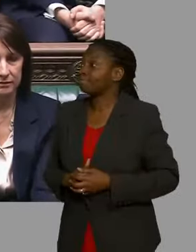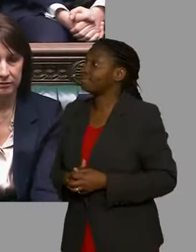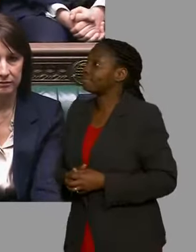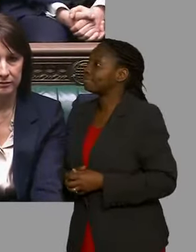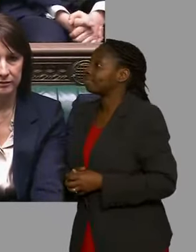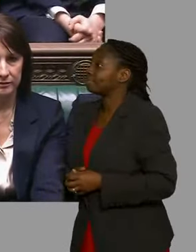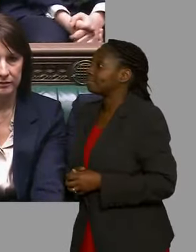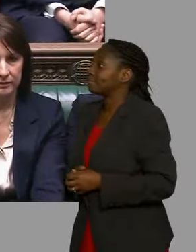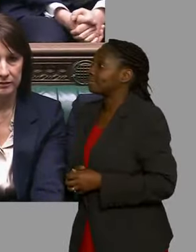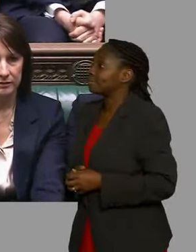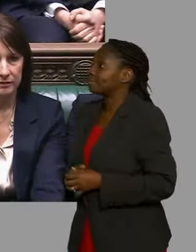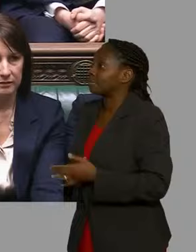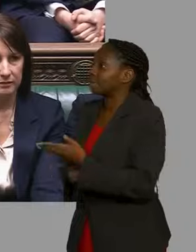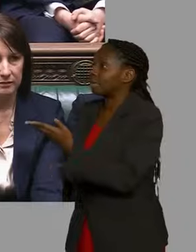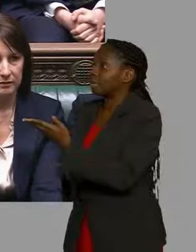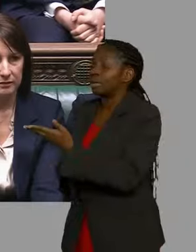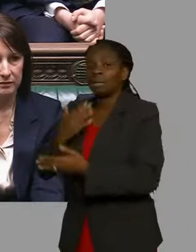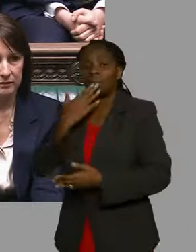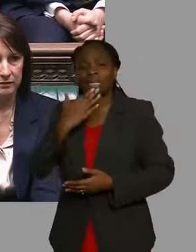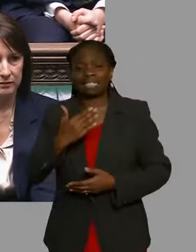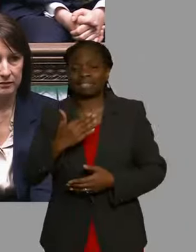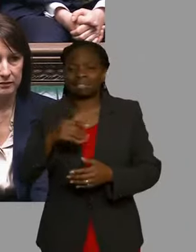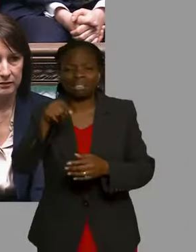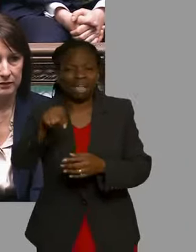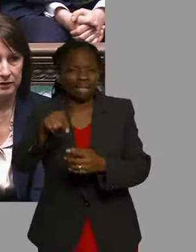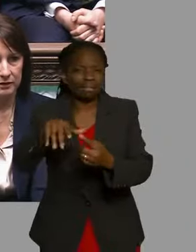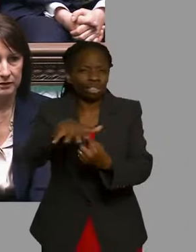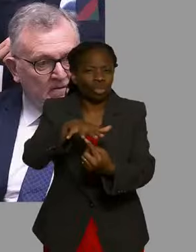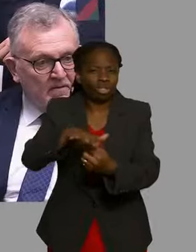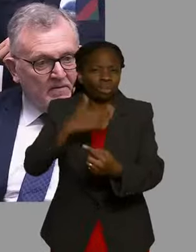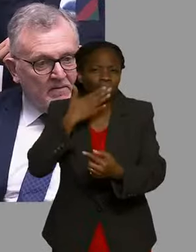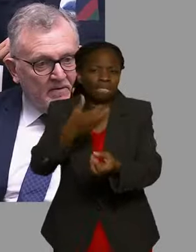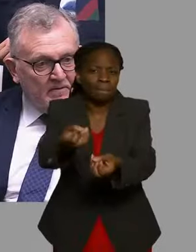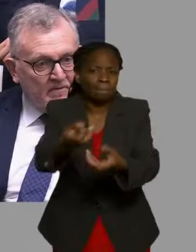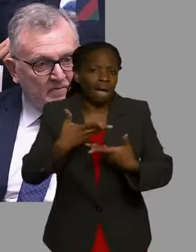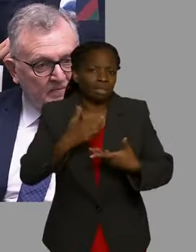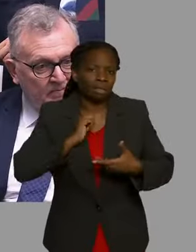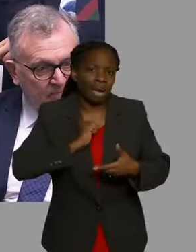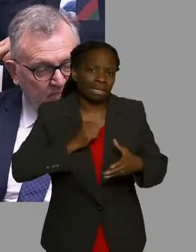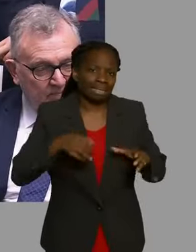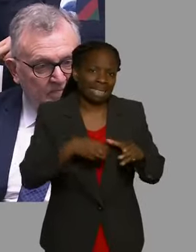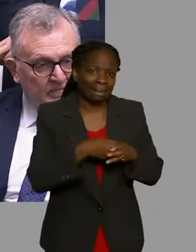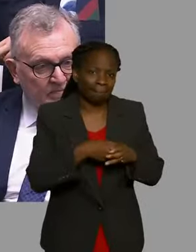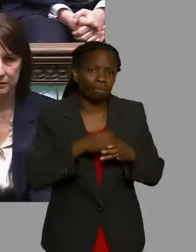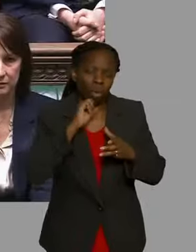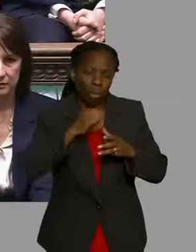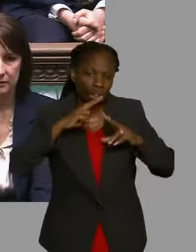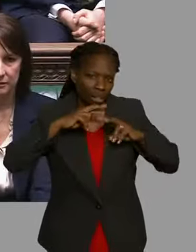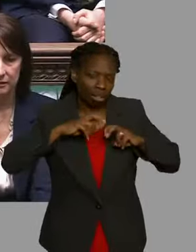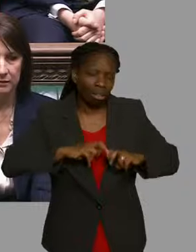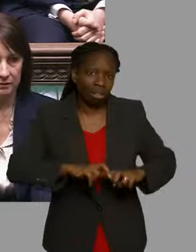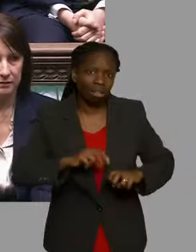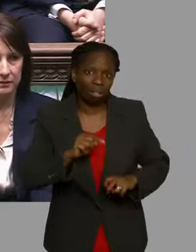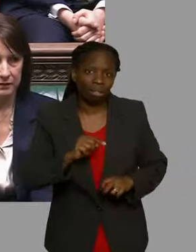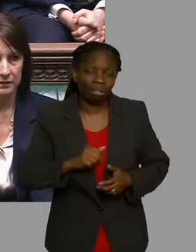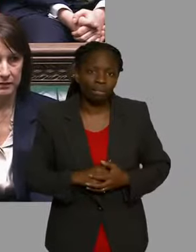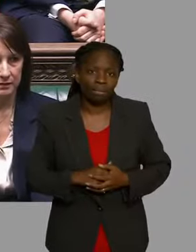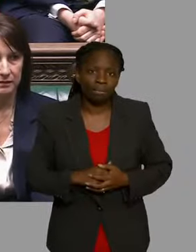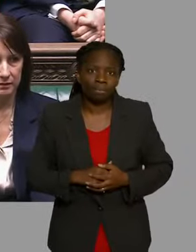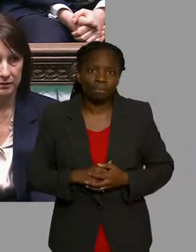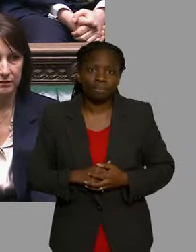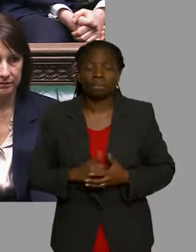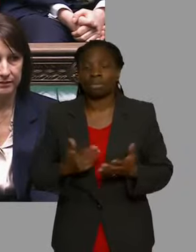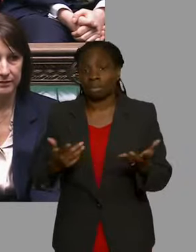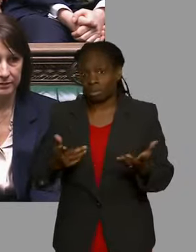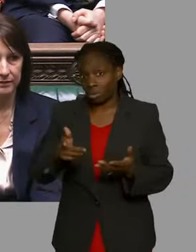he's raised to my team, we will look into it. As he knows, we put a record £5 billion